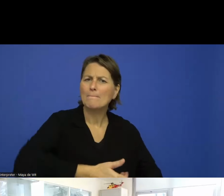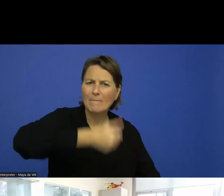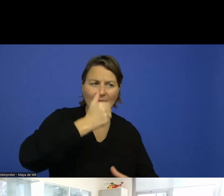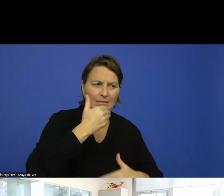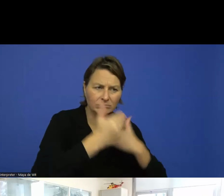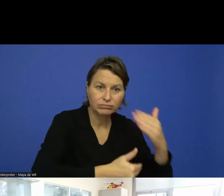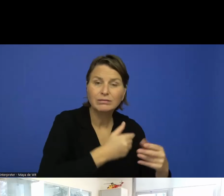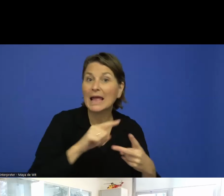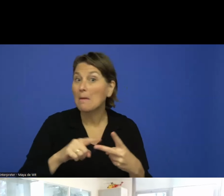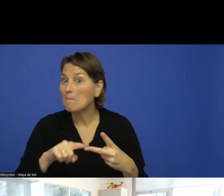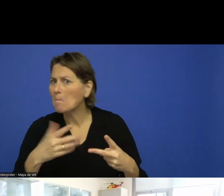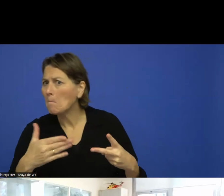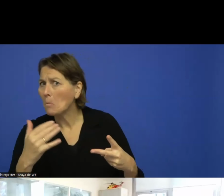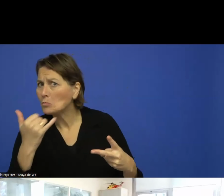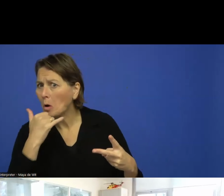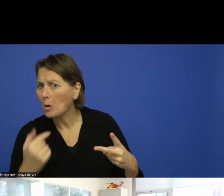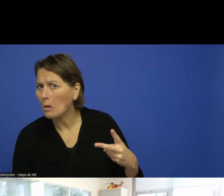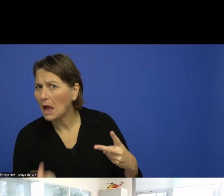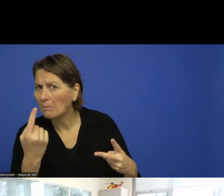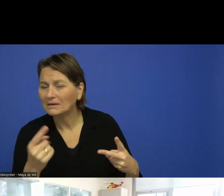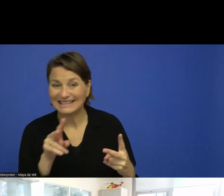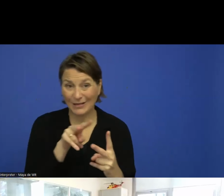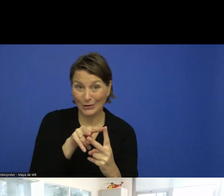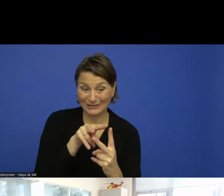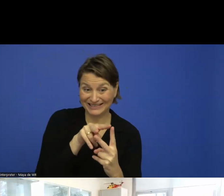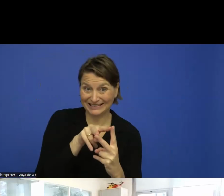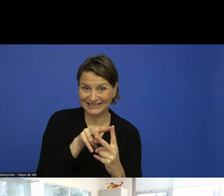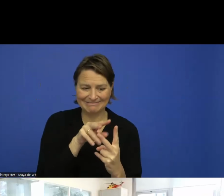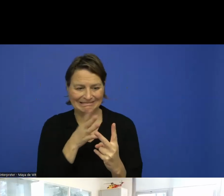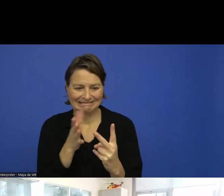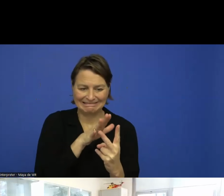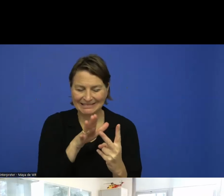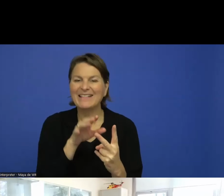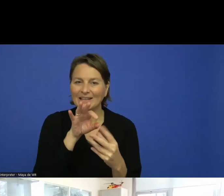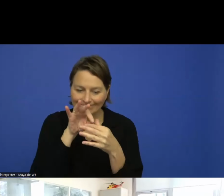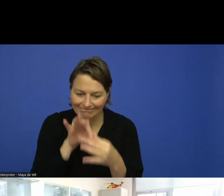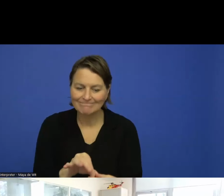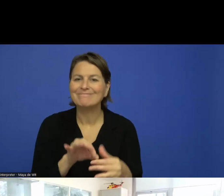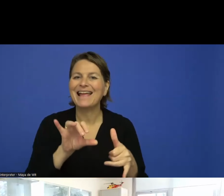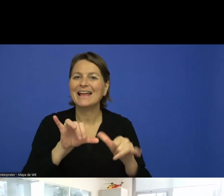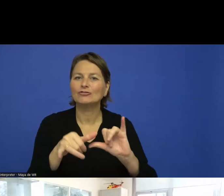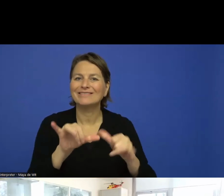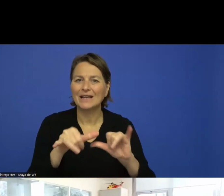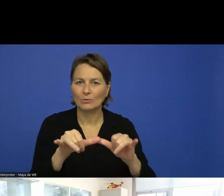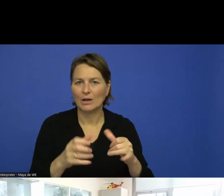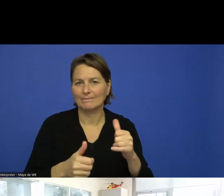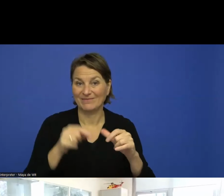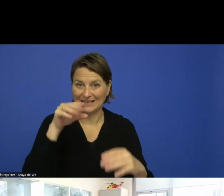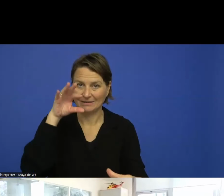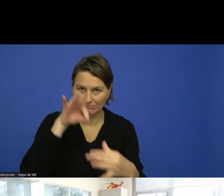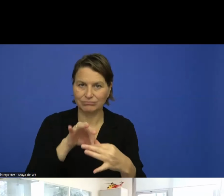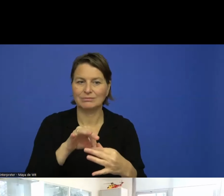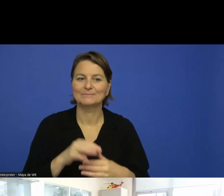And it's the balance of those two questions that really was what engineering was about. But more importantly, it's actually all